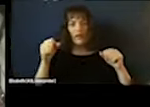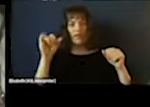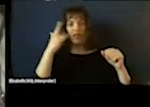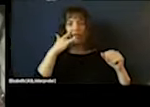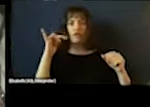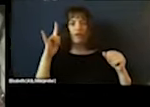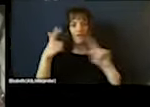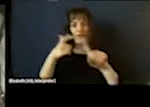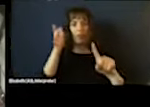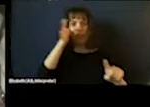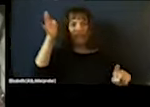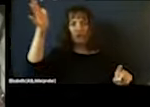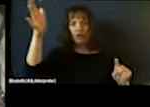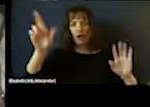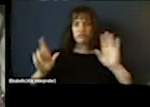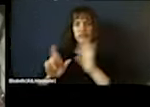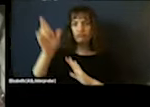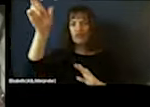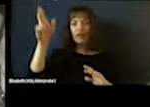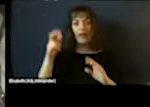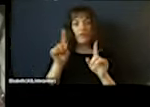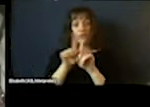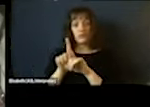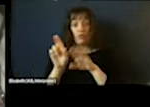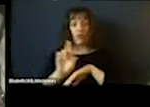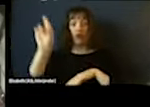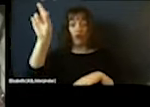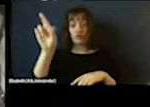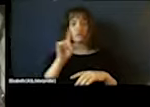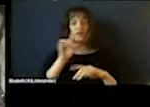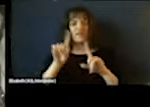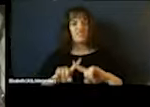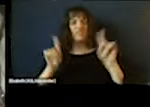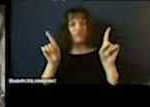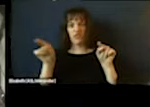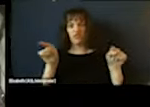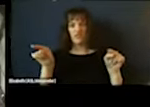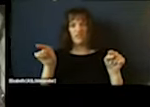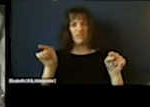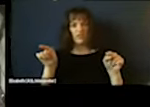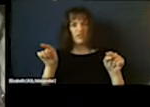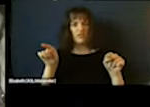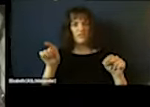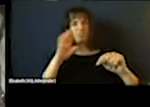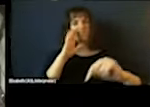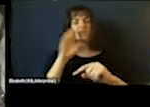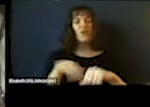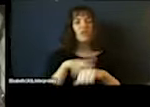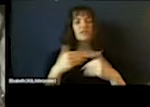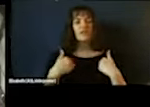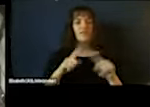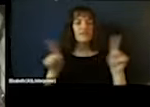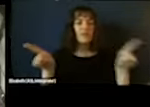and also launch pad is a little bit different, and then kind of mood is also different. Of course, it's difference between the